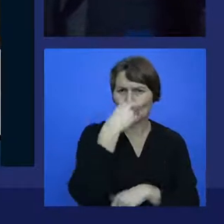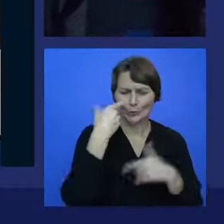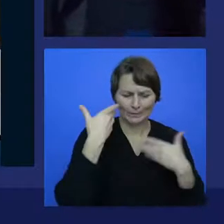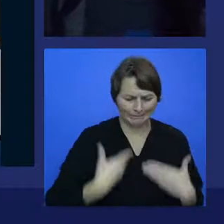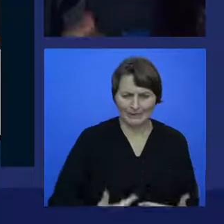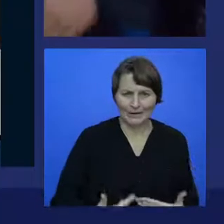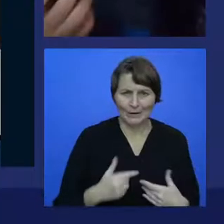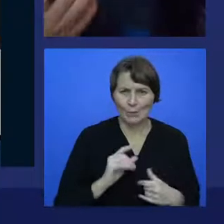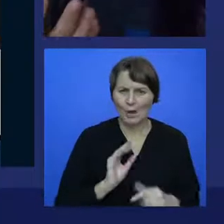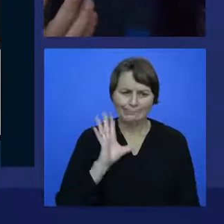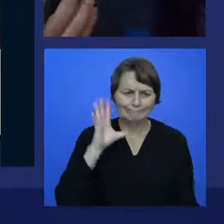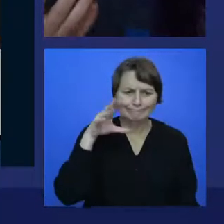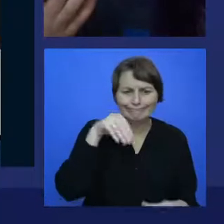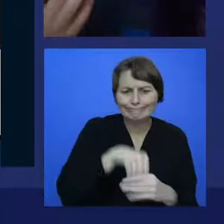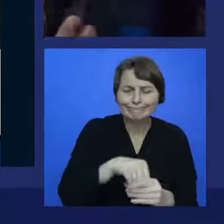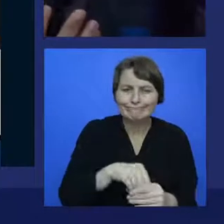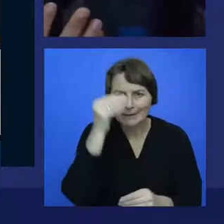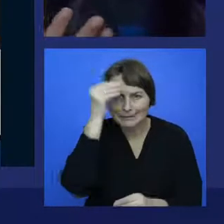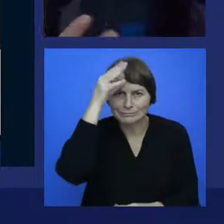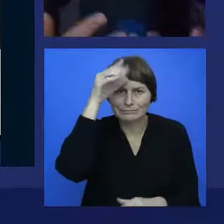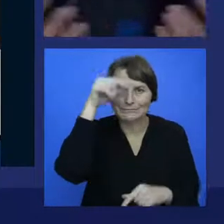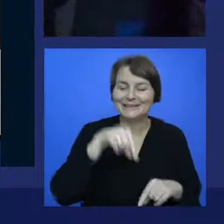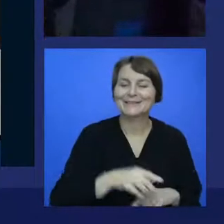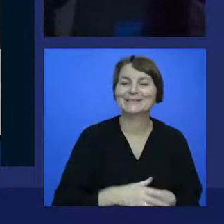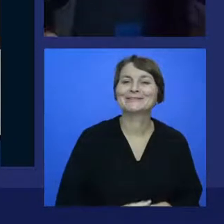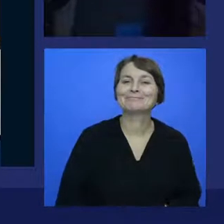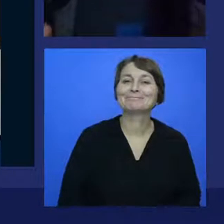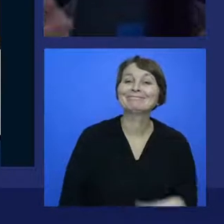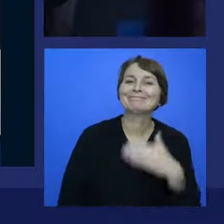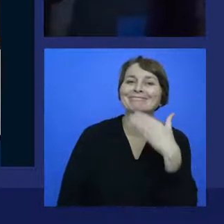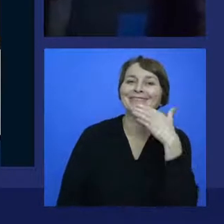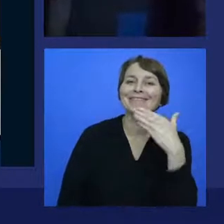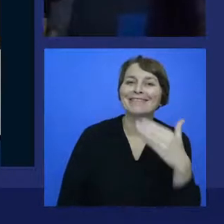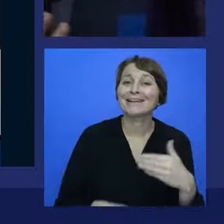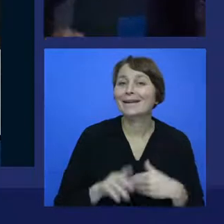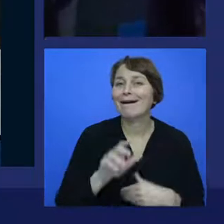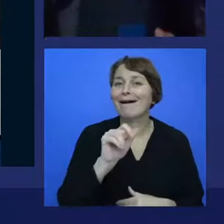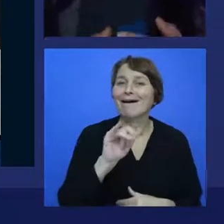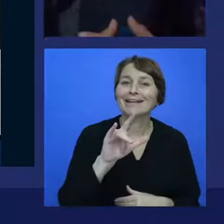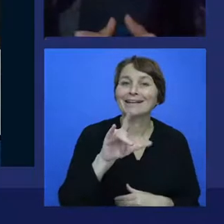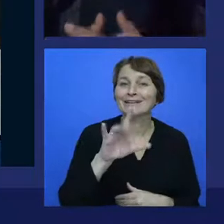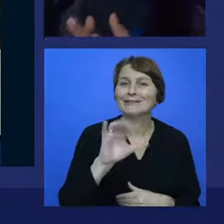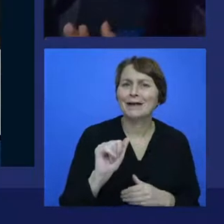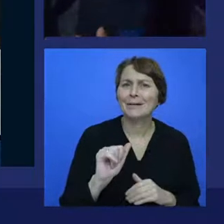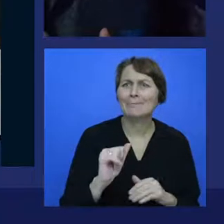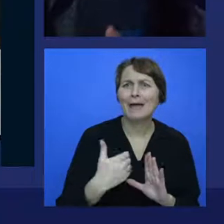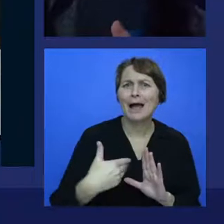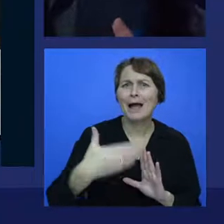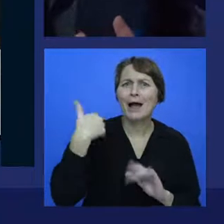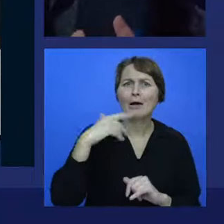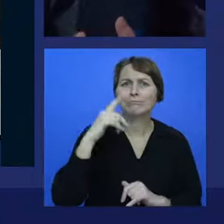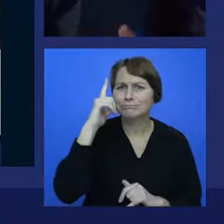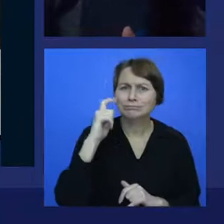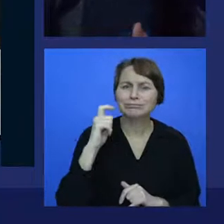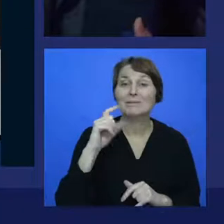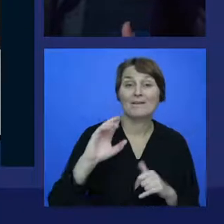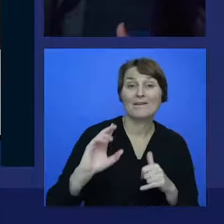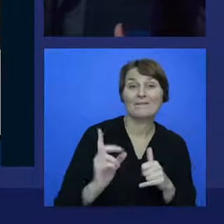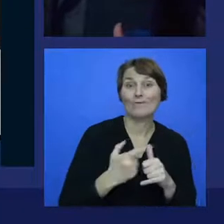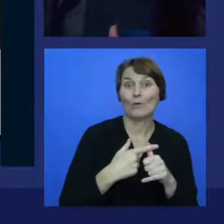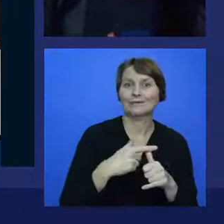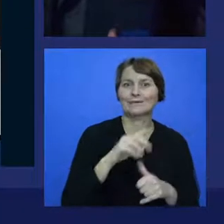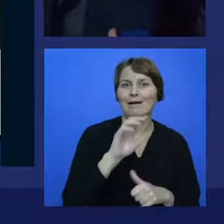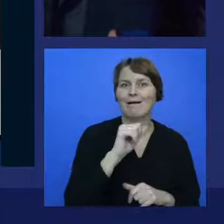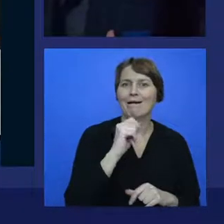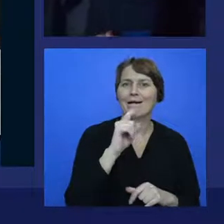into this space. So thank you, Alicia, for telling everyone about like my start, which was in Alexa. I was an early member of